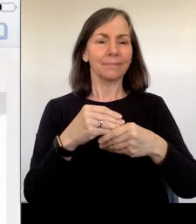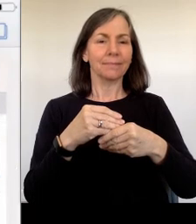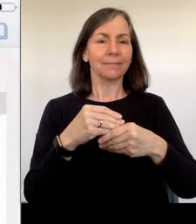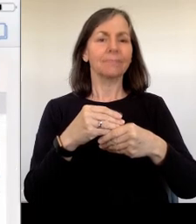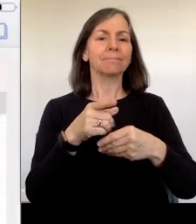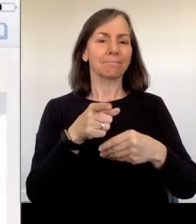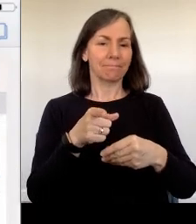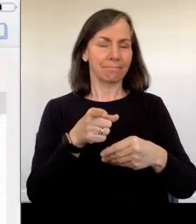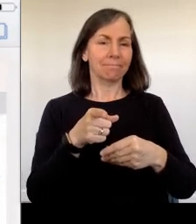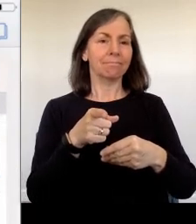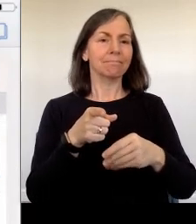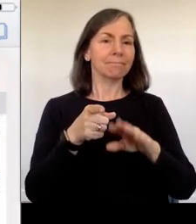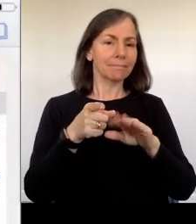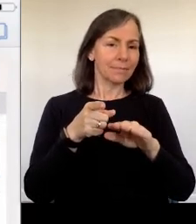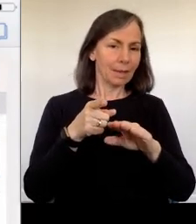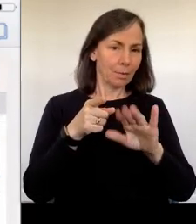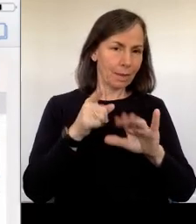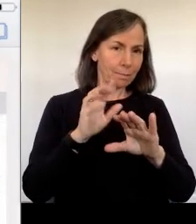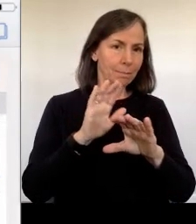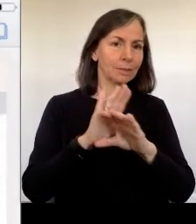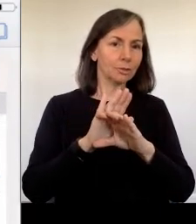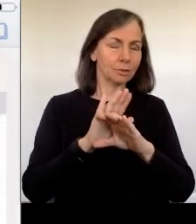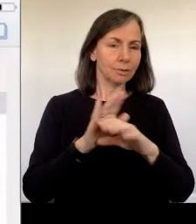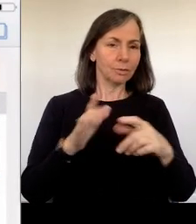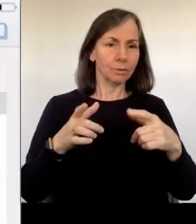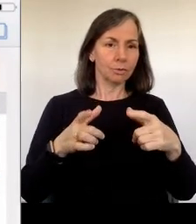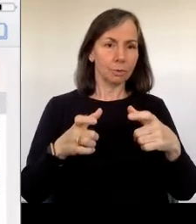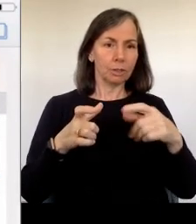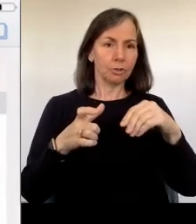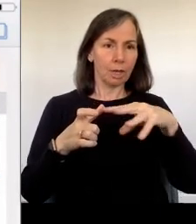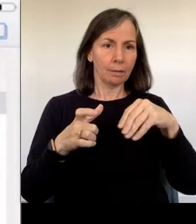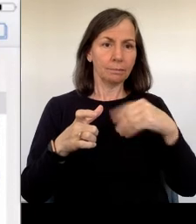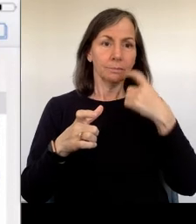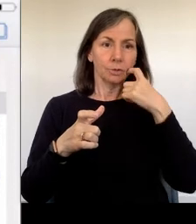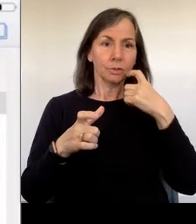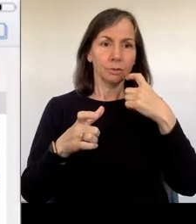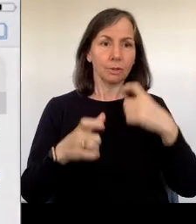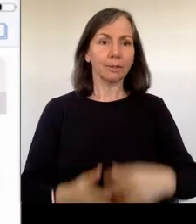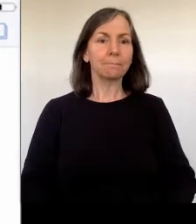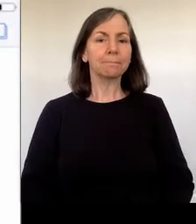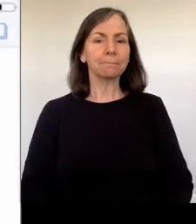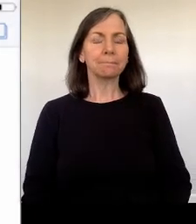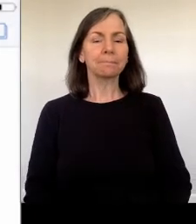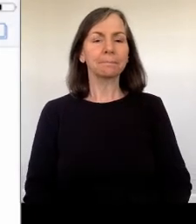I'm going to click the picture of the screenshot that we just took.